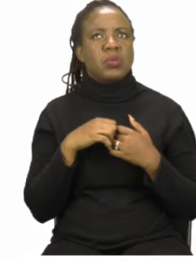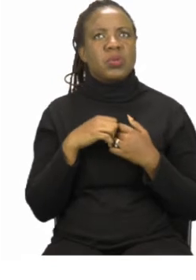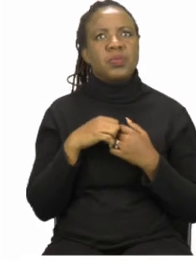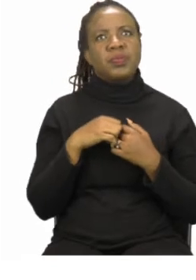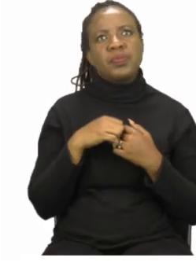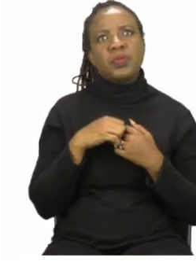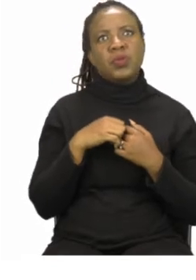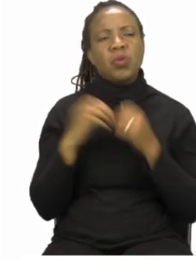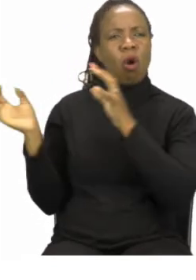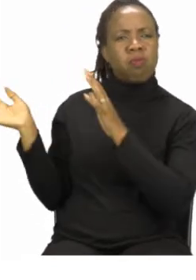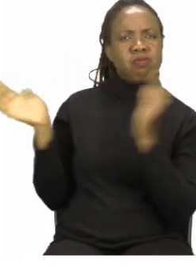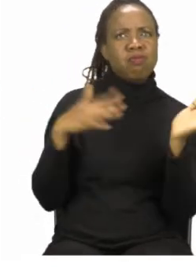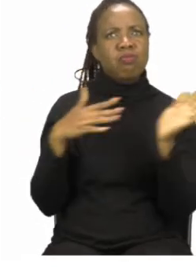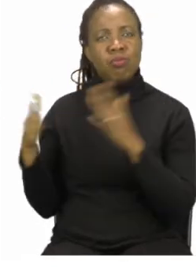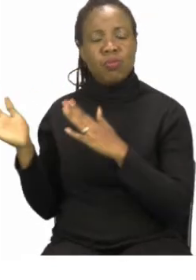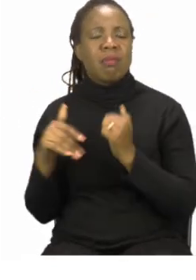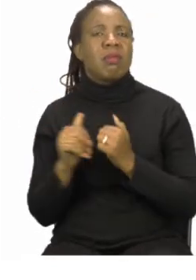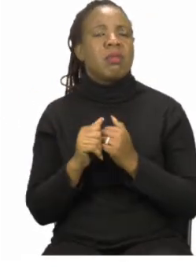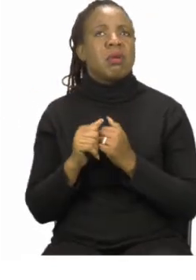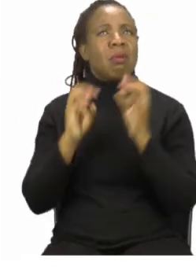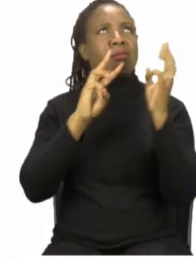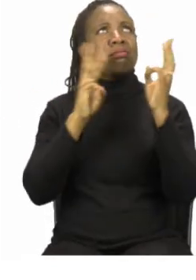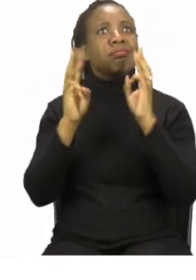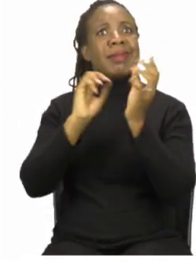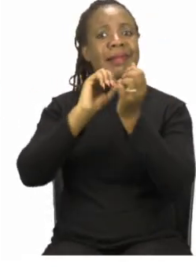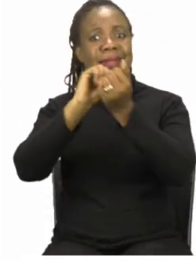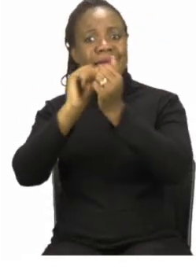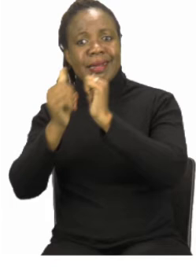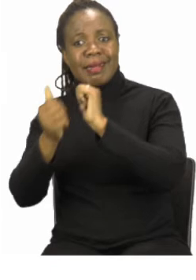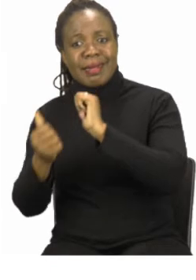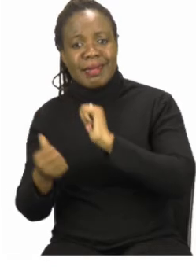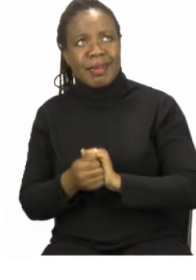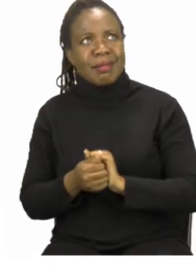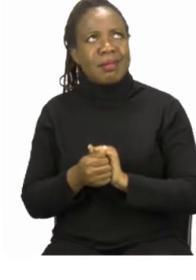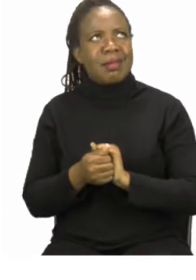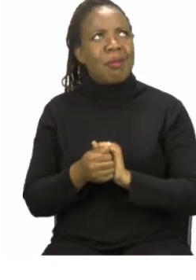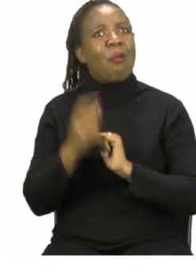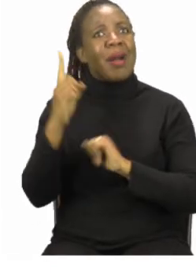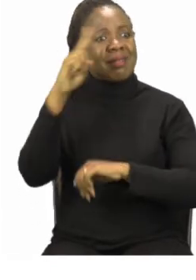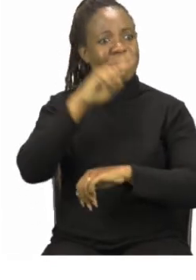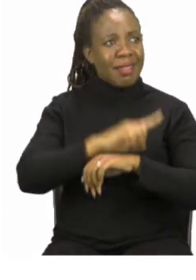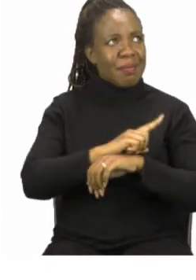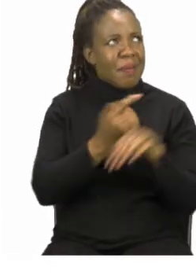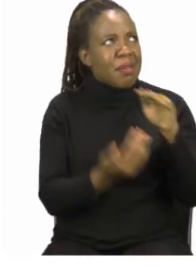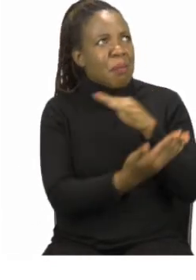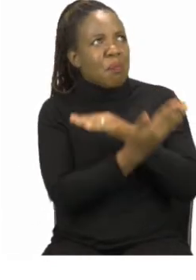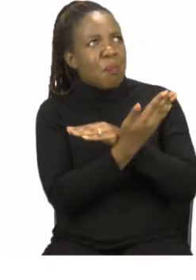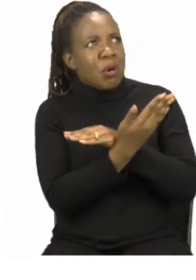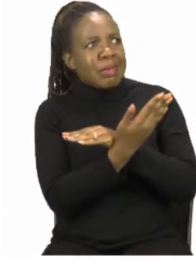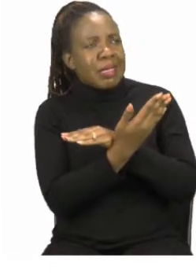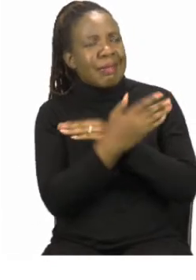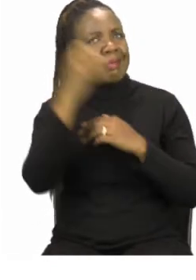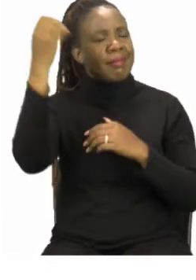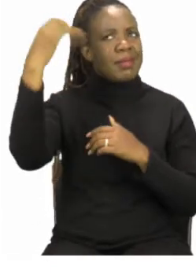weather changes very often. In one day, it can be sunny in the morning and cold in the